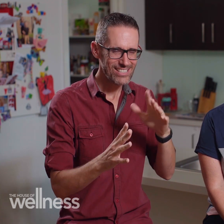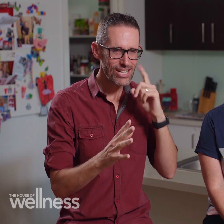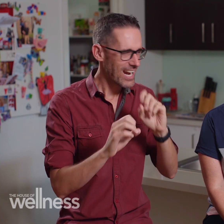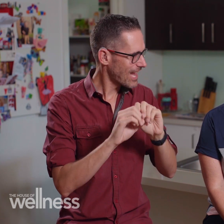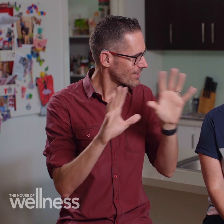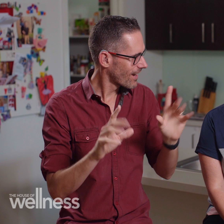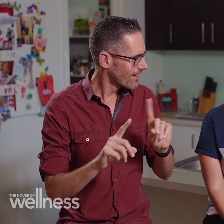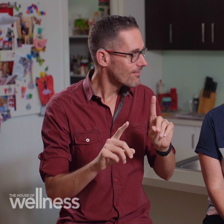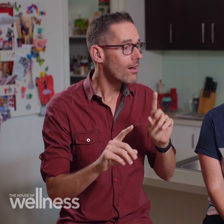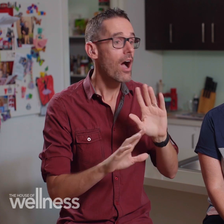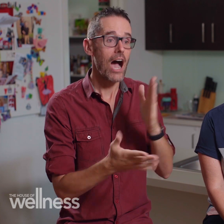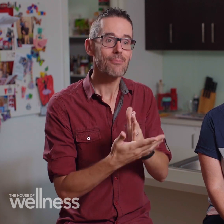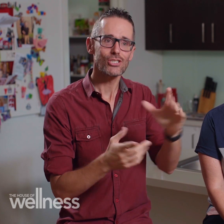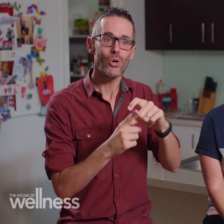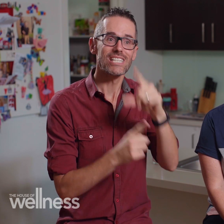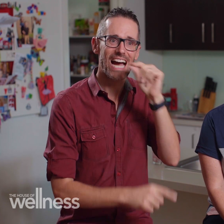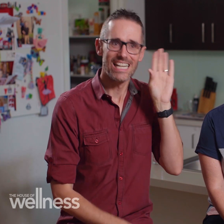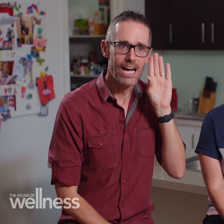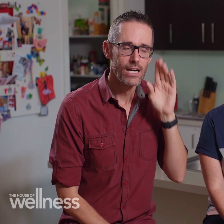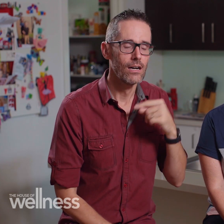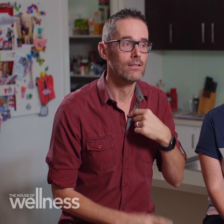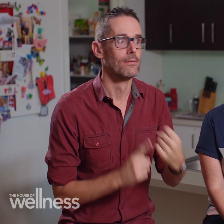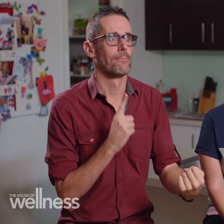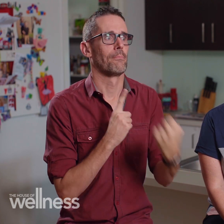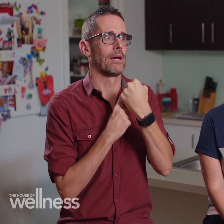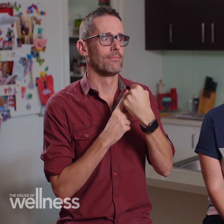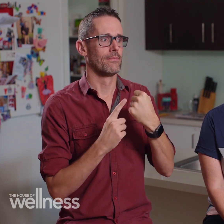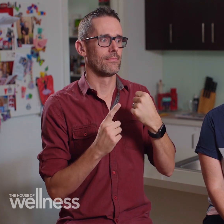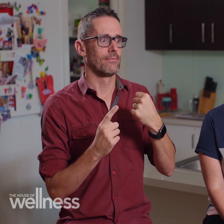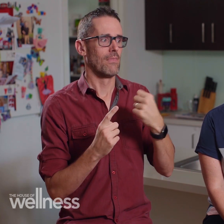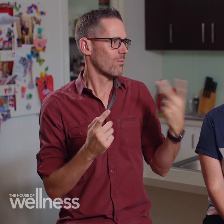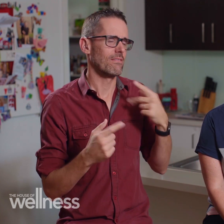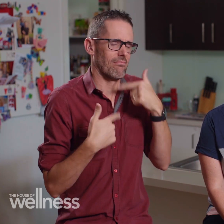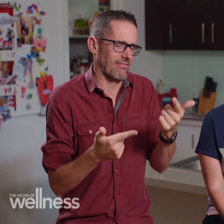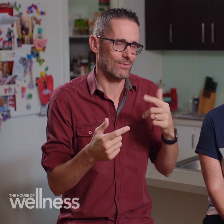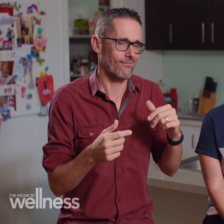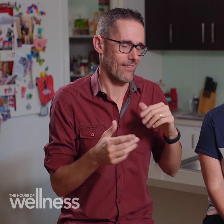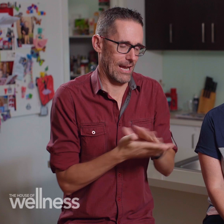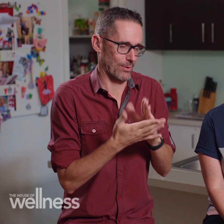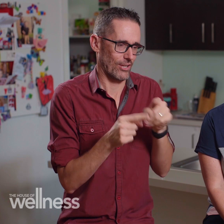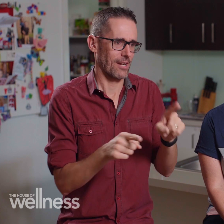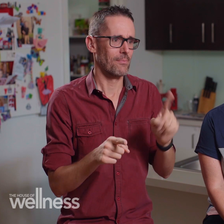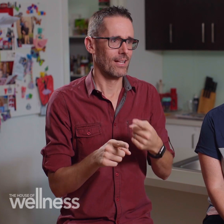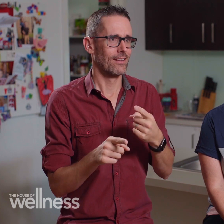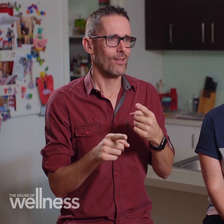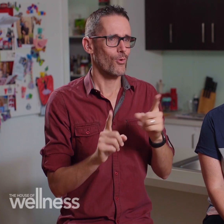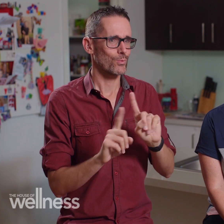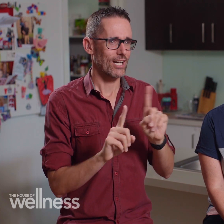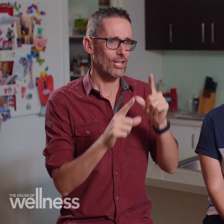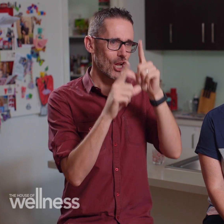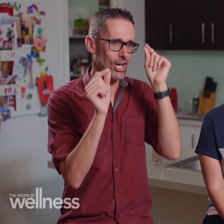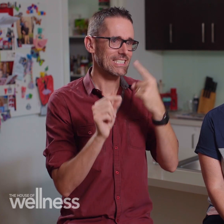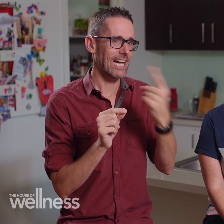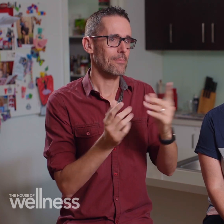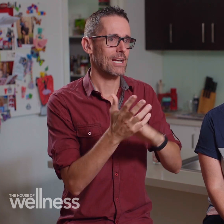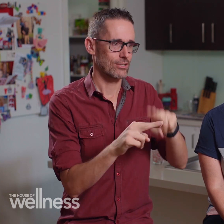So we just wanted to clarify. And then she said, "No, your daughter can hear." And that really impacted us because we didn't really care about